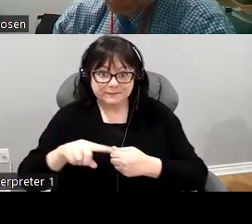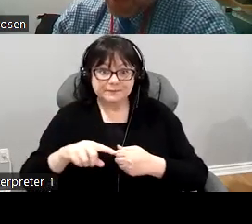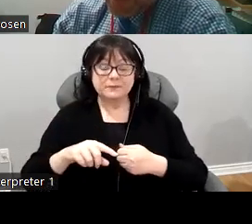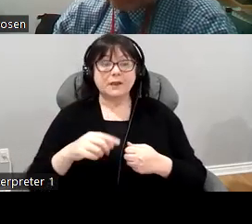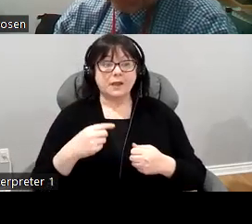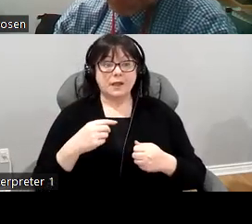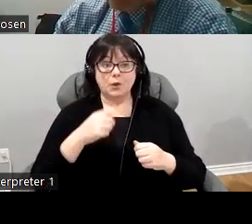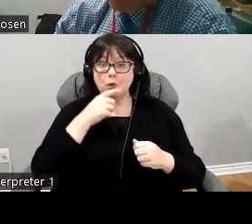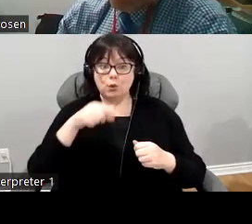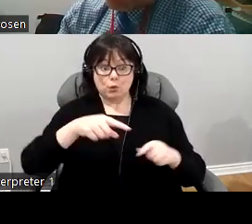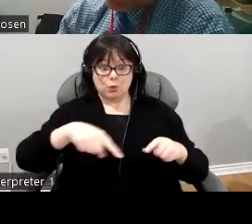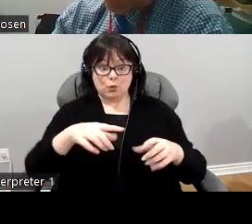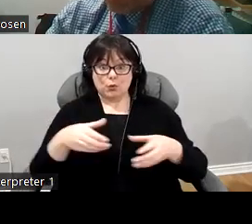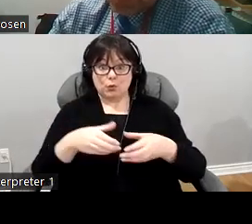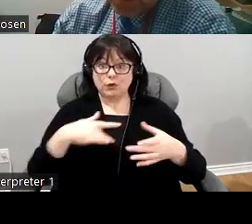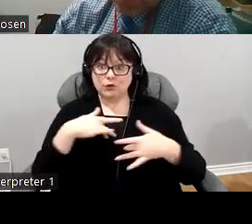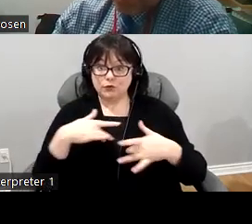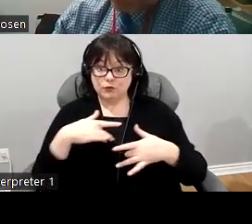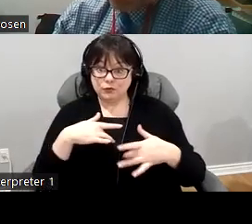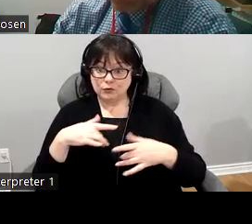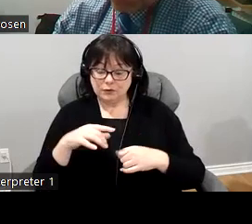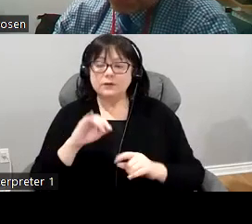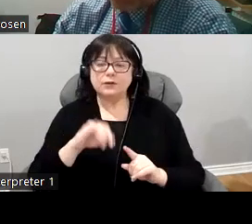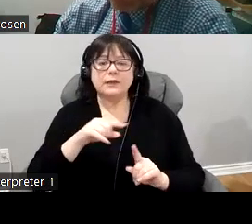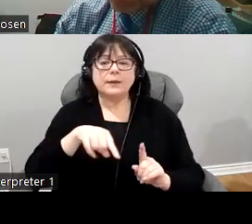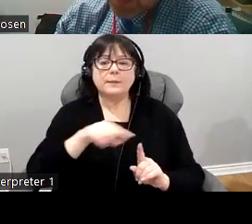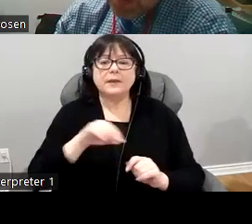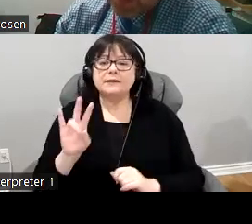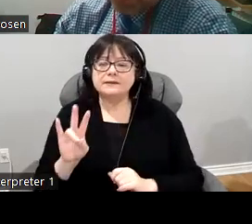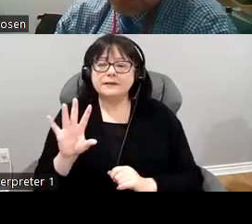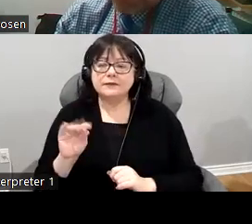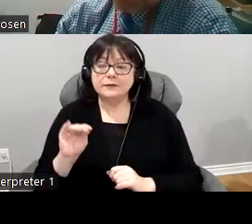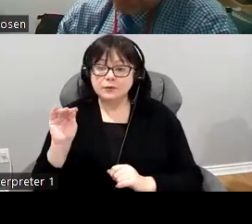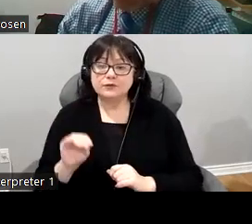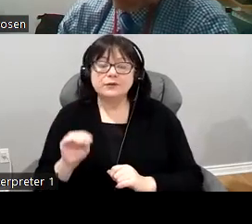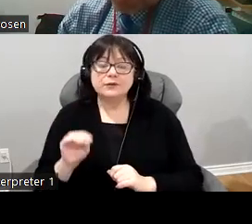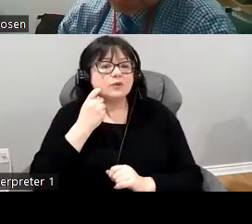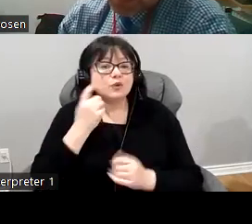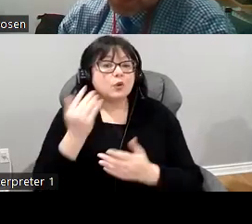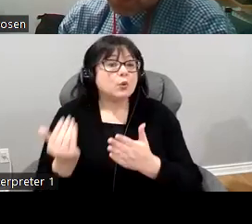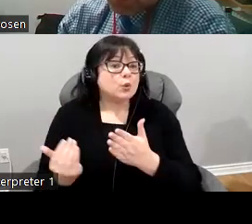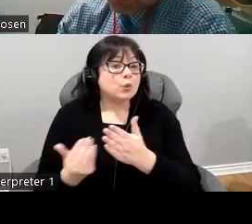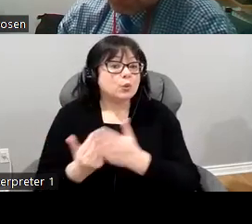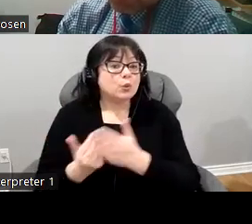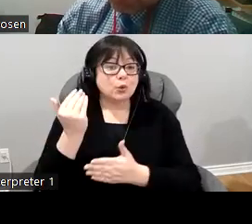75% had a change in living situation or were discharged with new or additional home